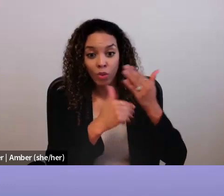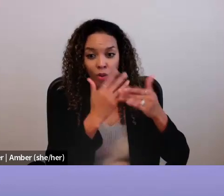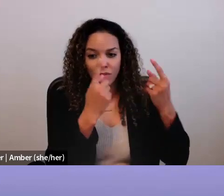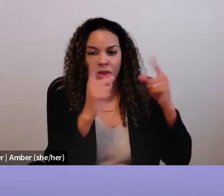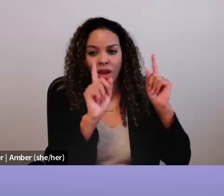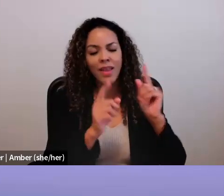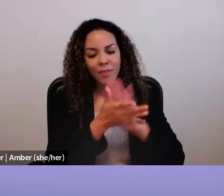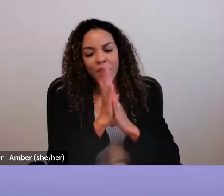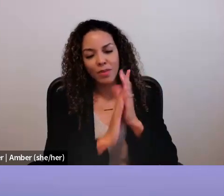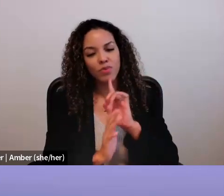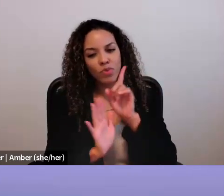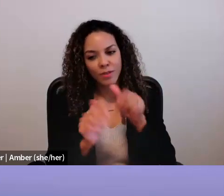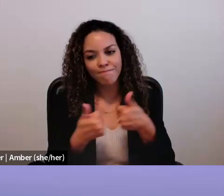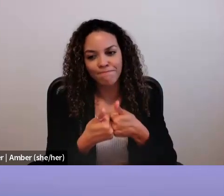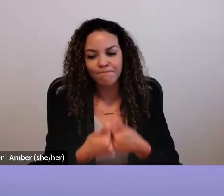real challenge.